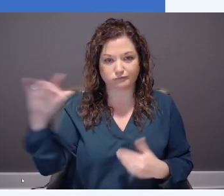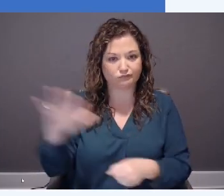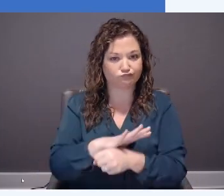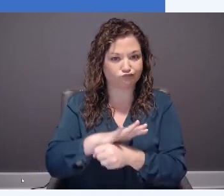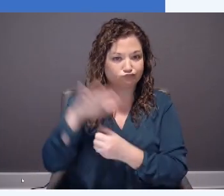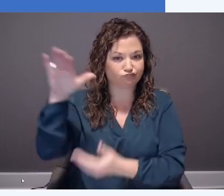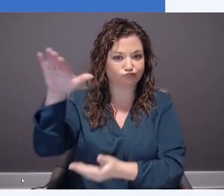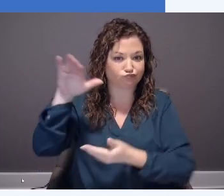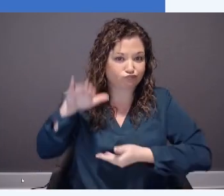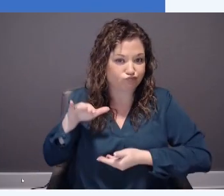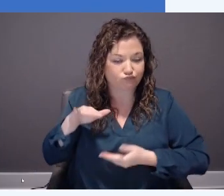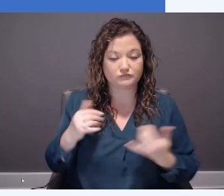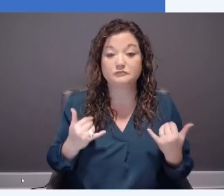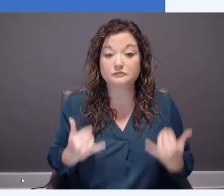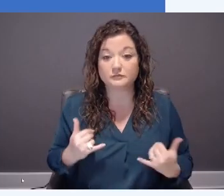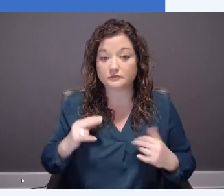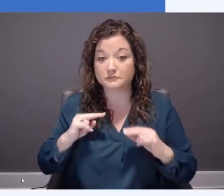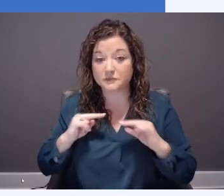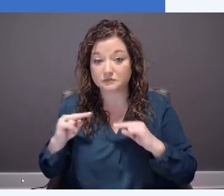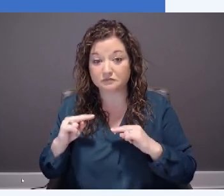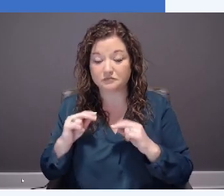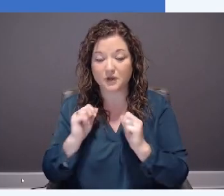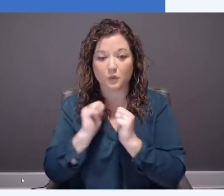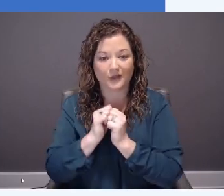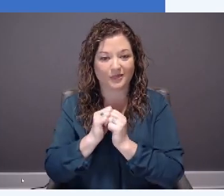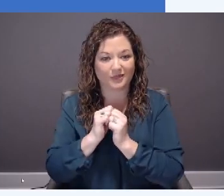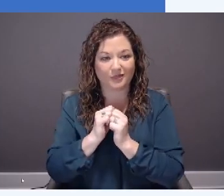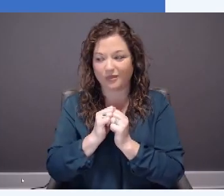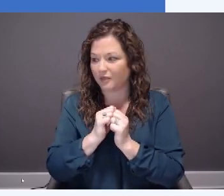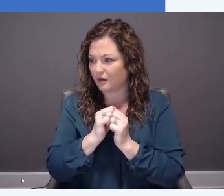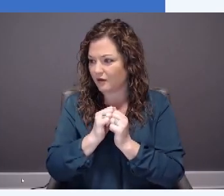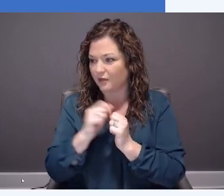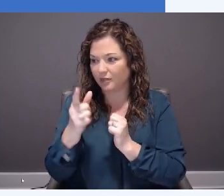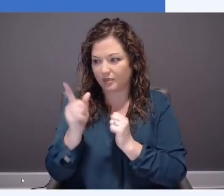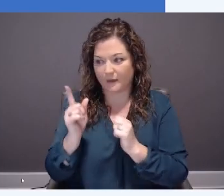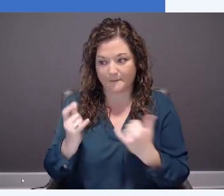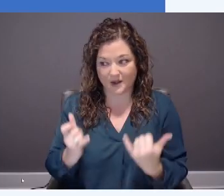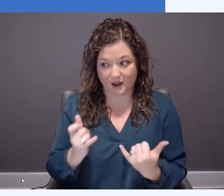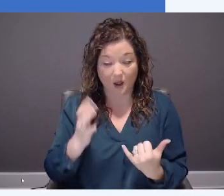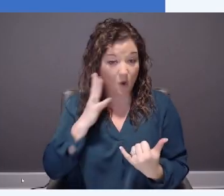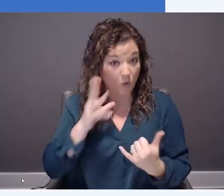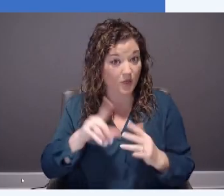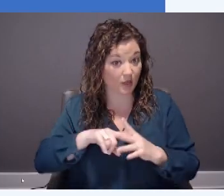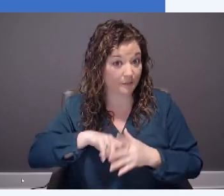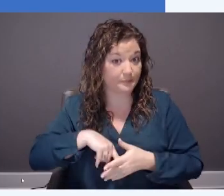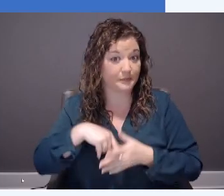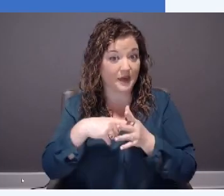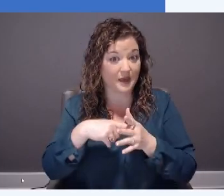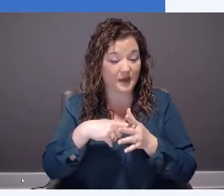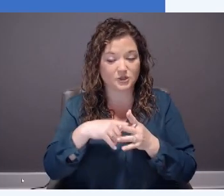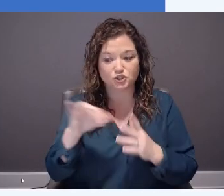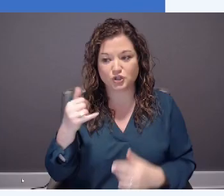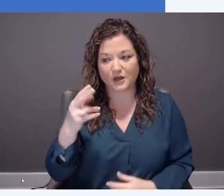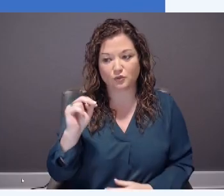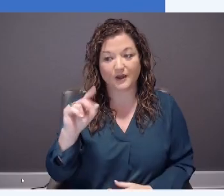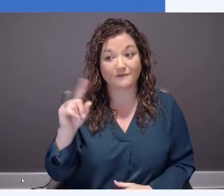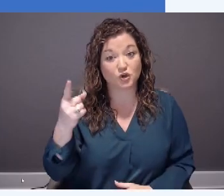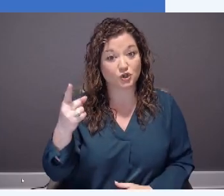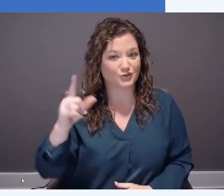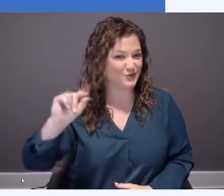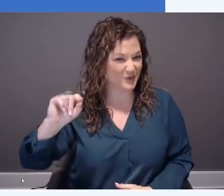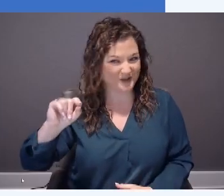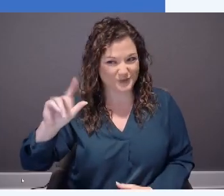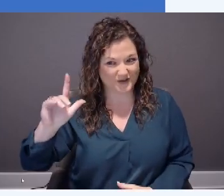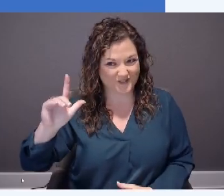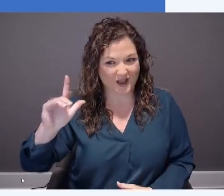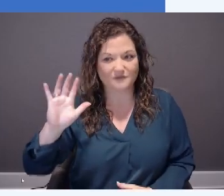currently negotiating with EPA right now to begin the grant period January 1st of 2025. And again, that grant period